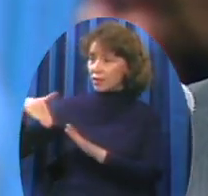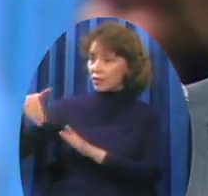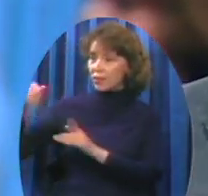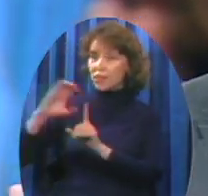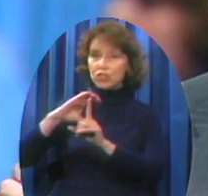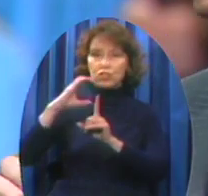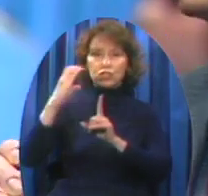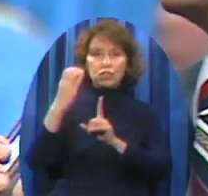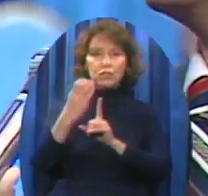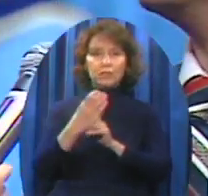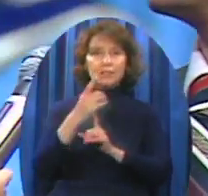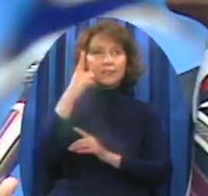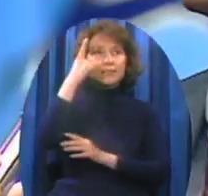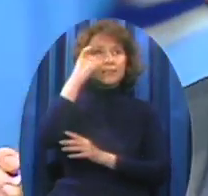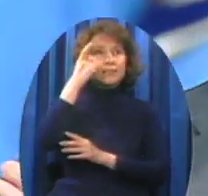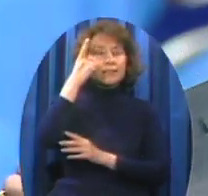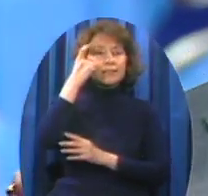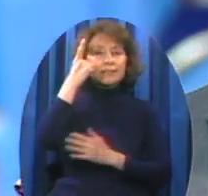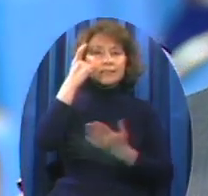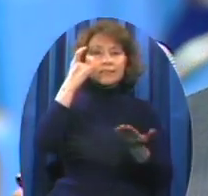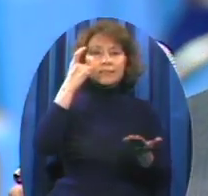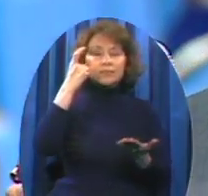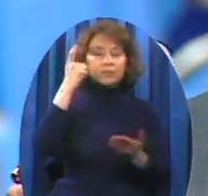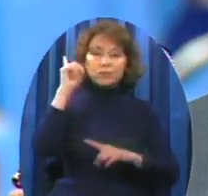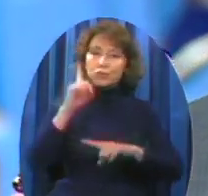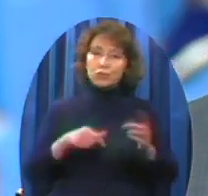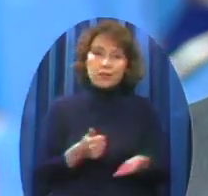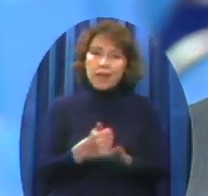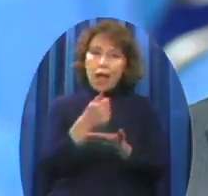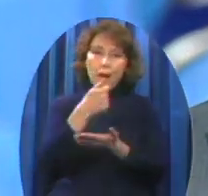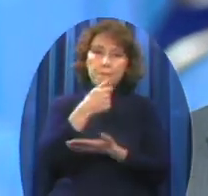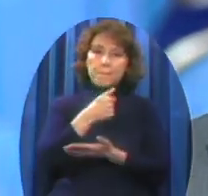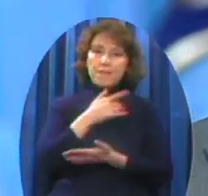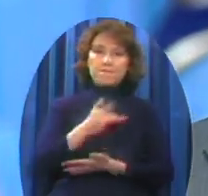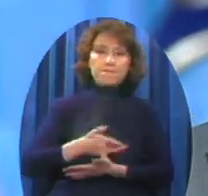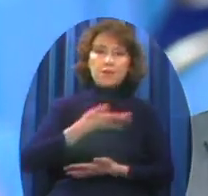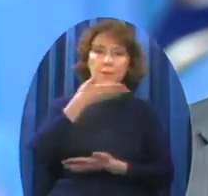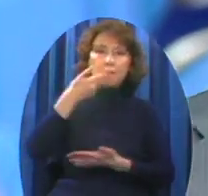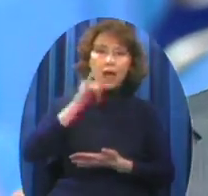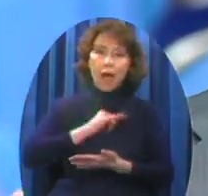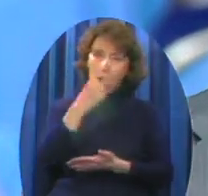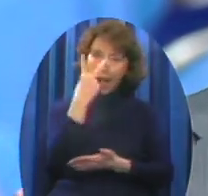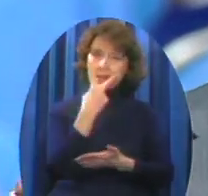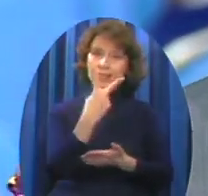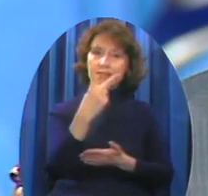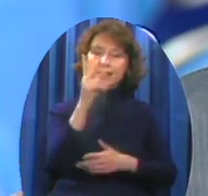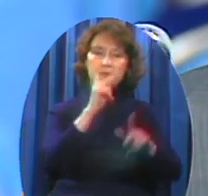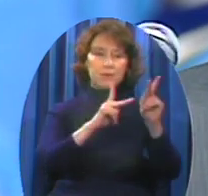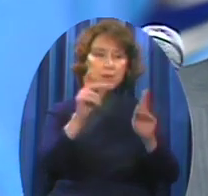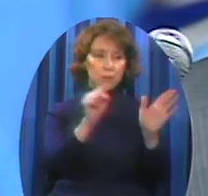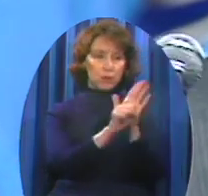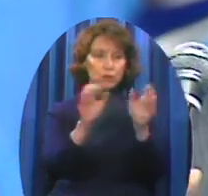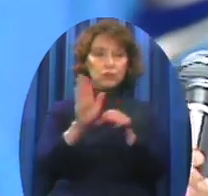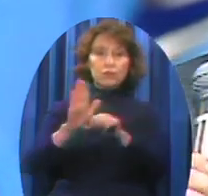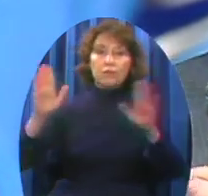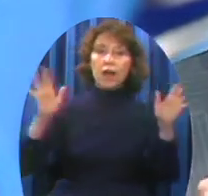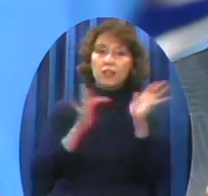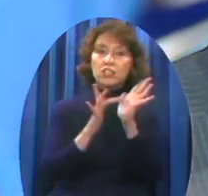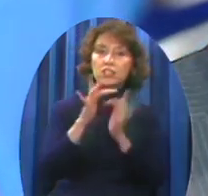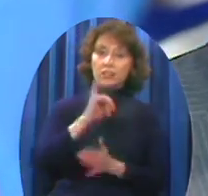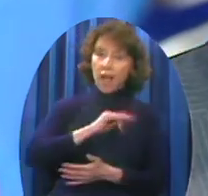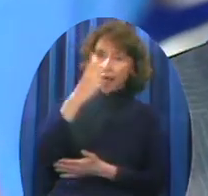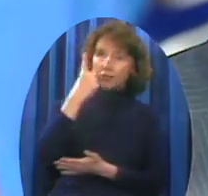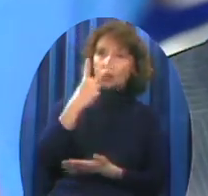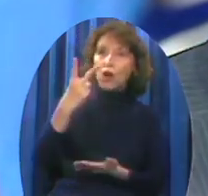Circumstance and speculation couldn't lift me very high. I'd seen them crucify him, and I saw